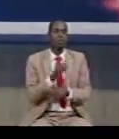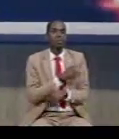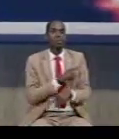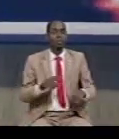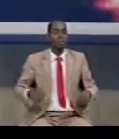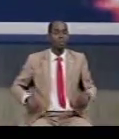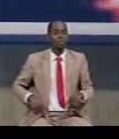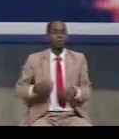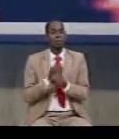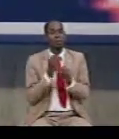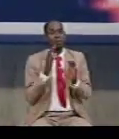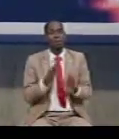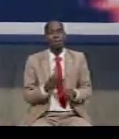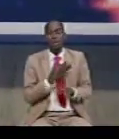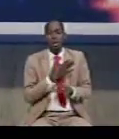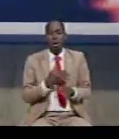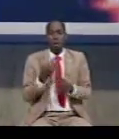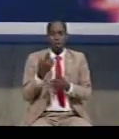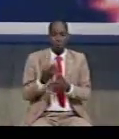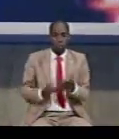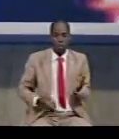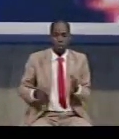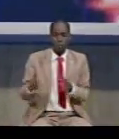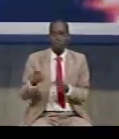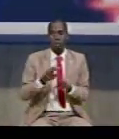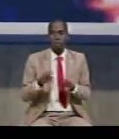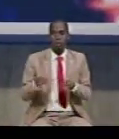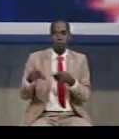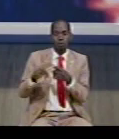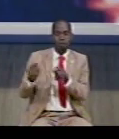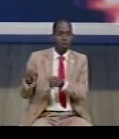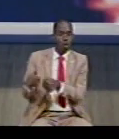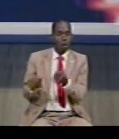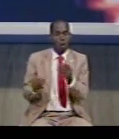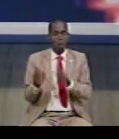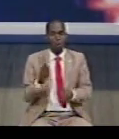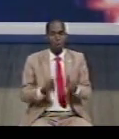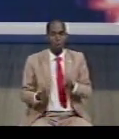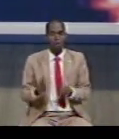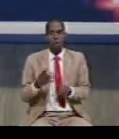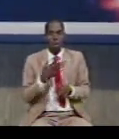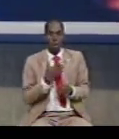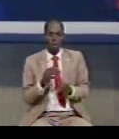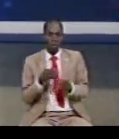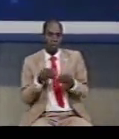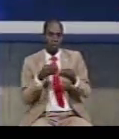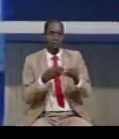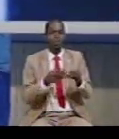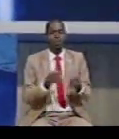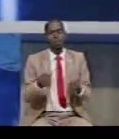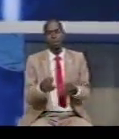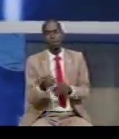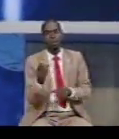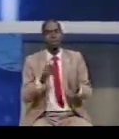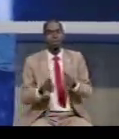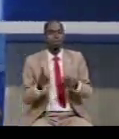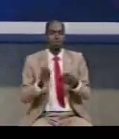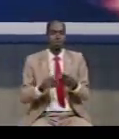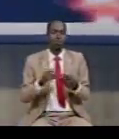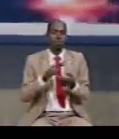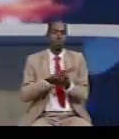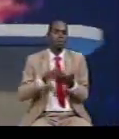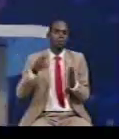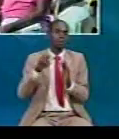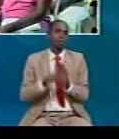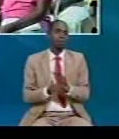what they have got, they give to other people, and they turn others unto righteousness. Let